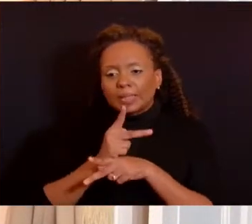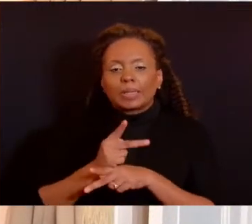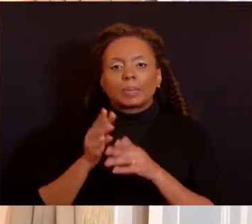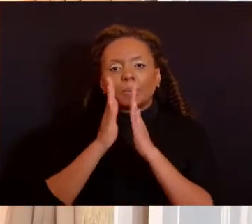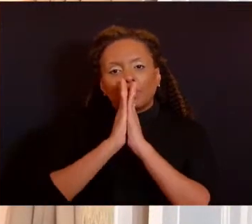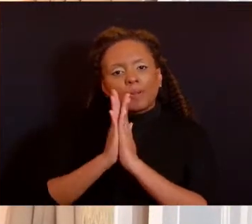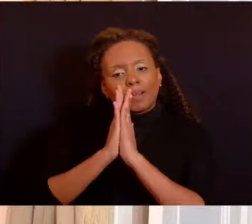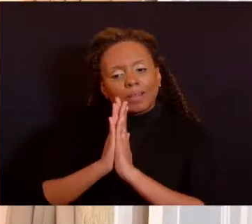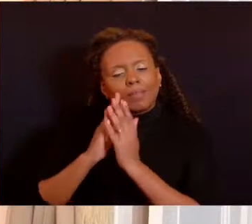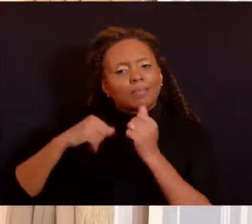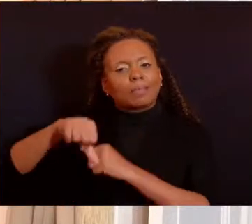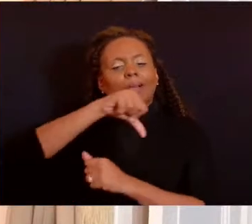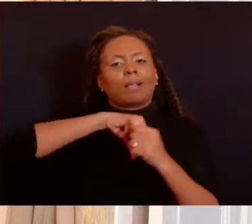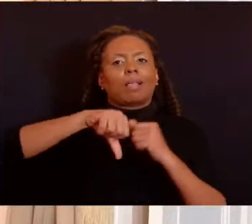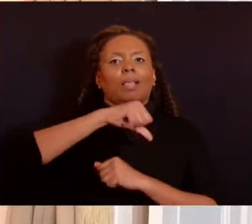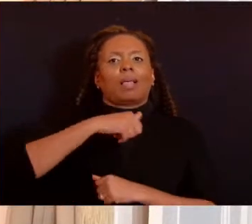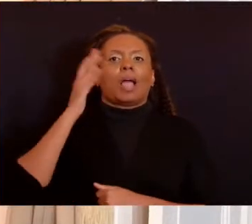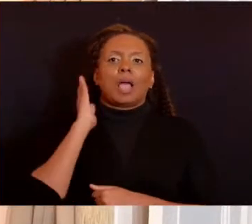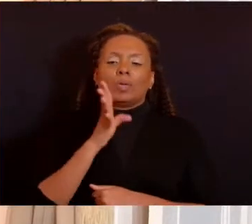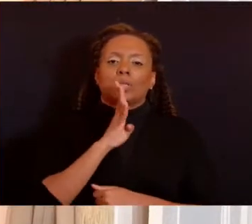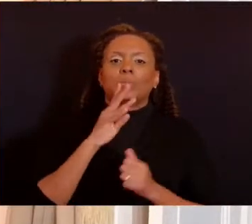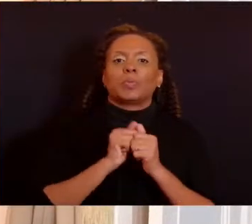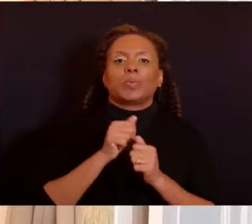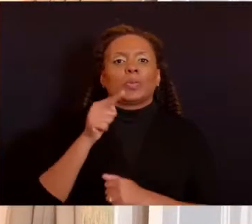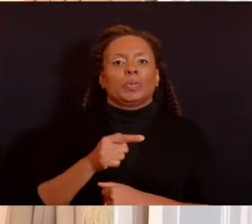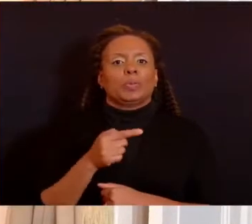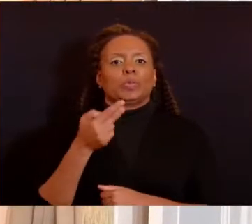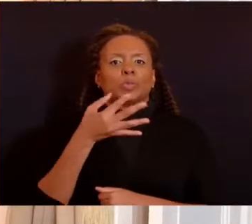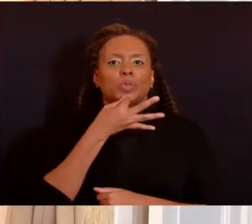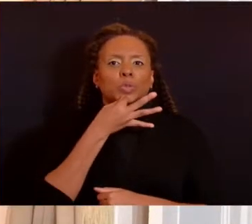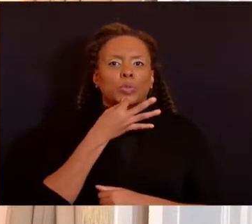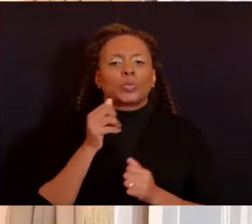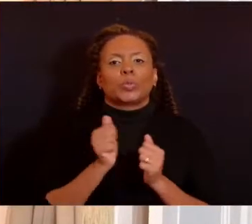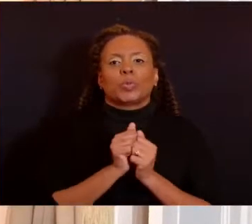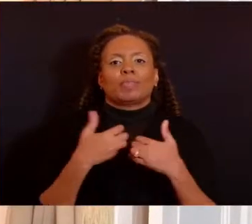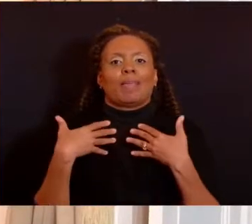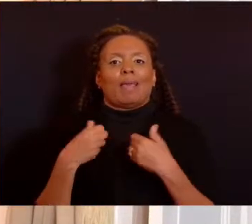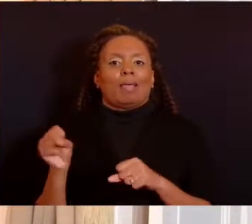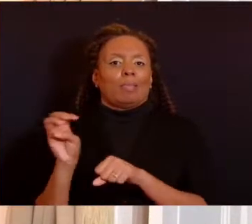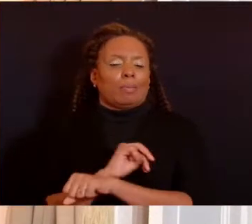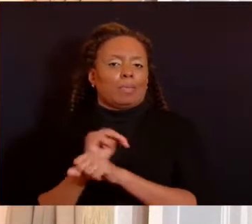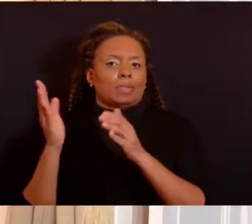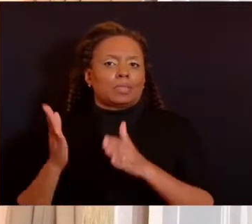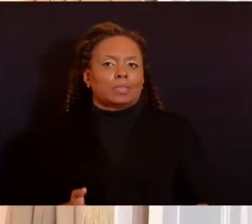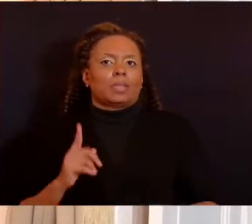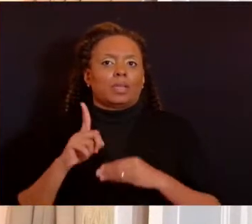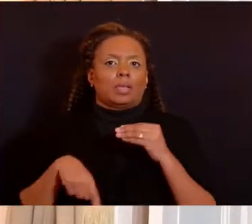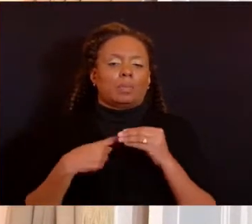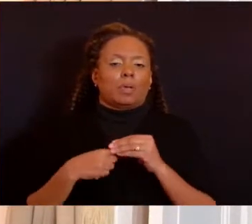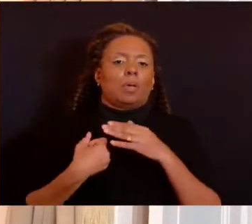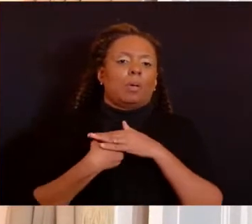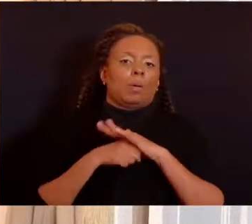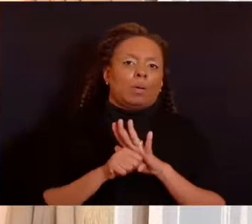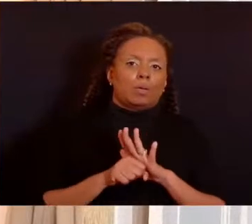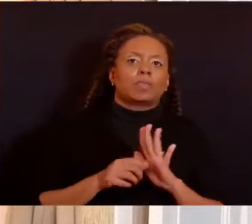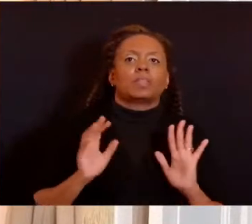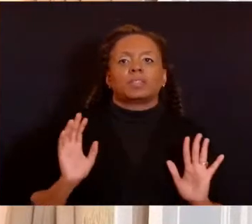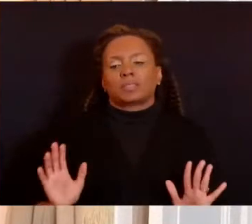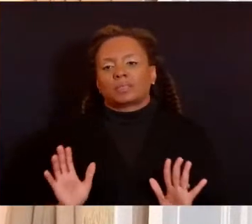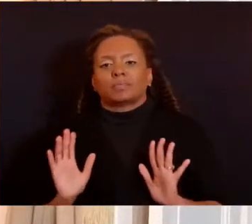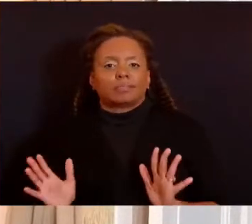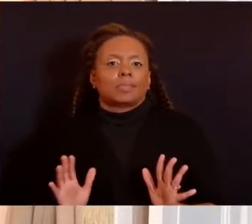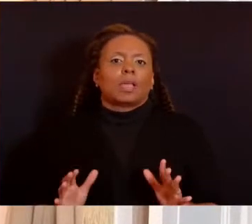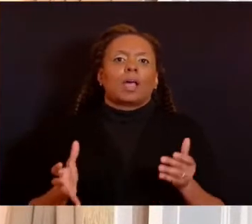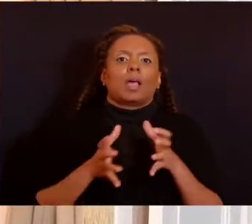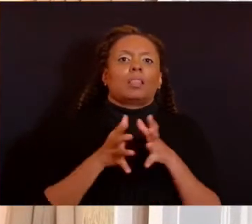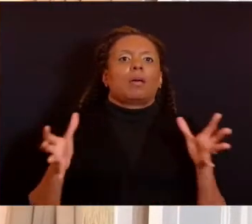another. I expect to speak to you in a few days' time with Minister Bostic with respect to the pandemic, because everything else is still going